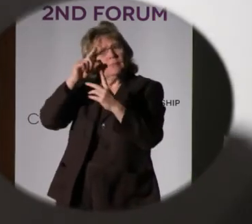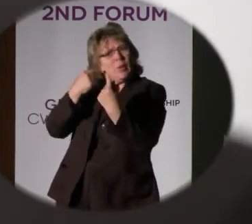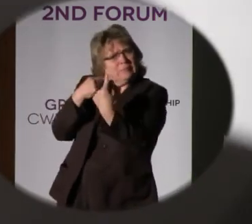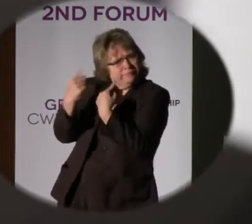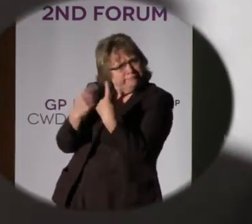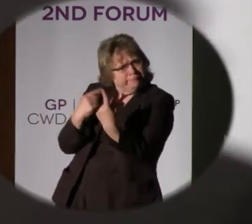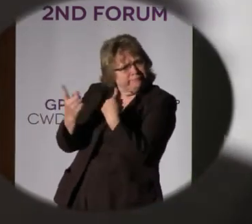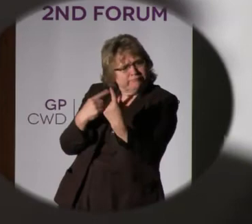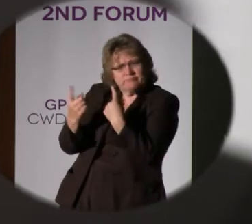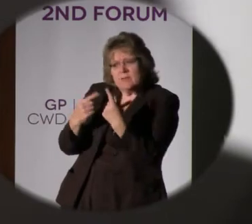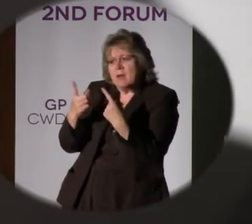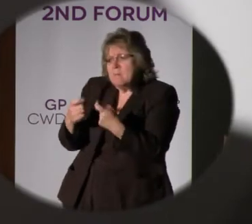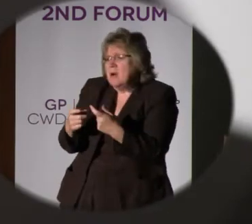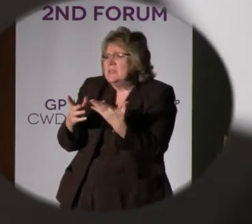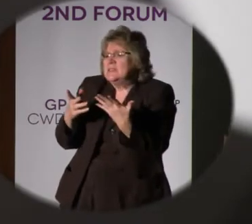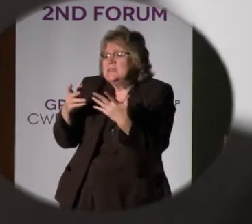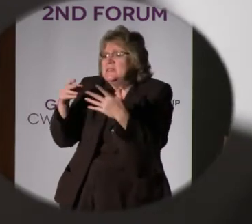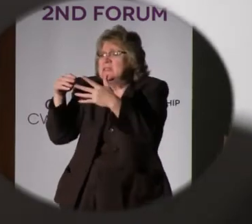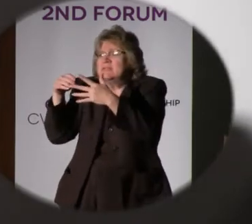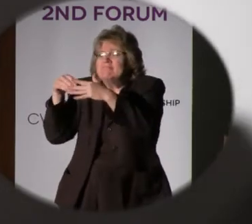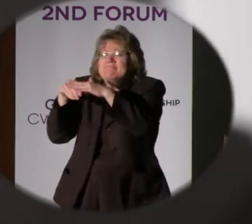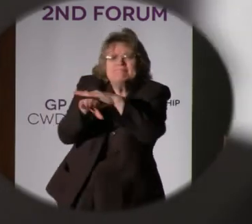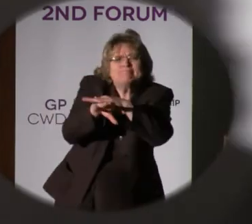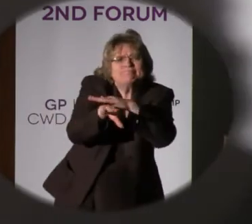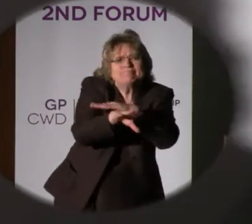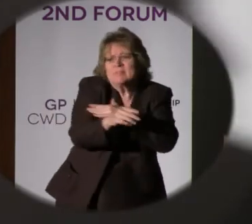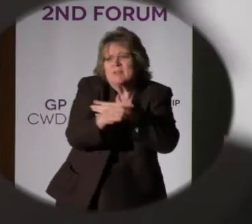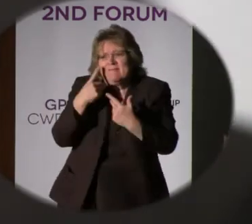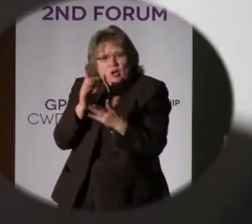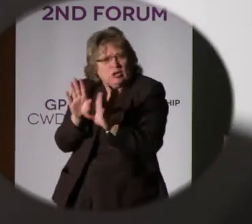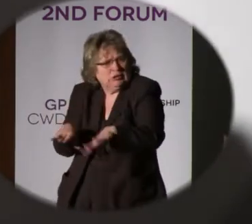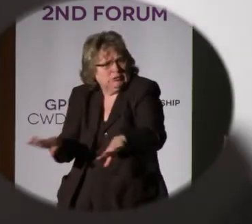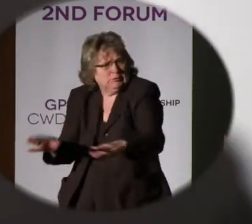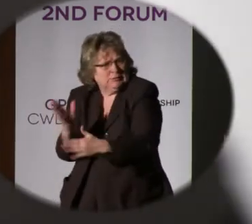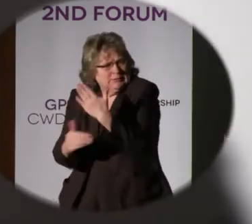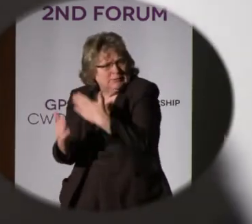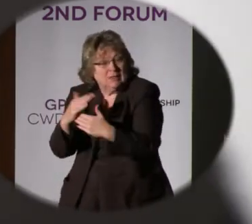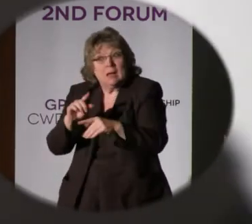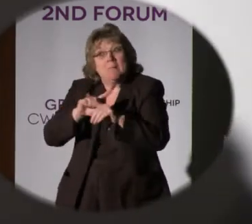So we got a momentum right away. And then it needs resources.